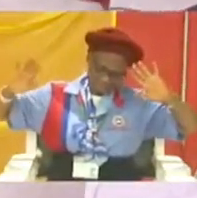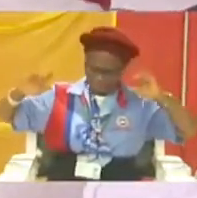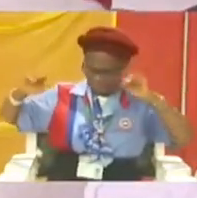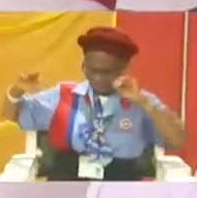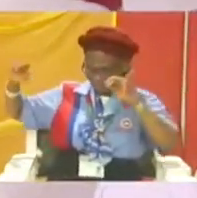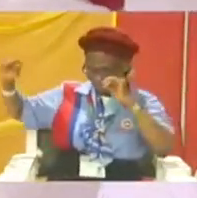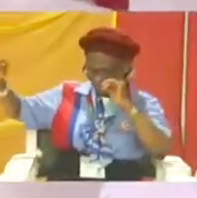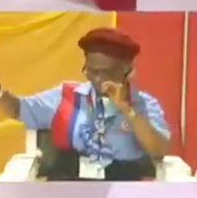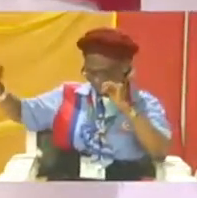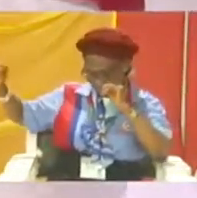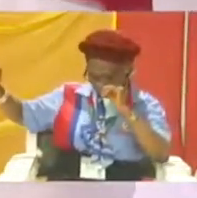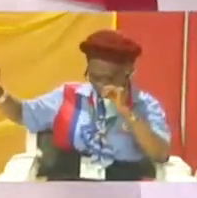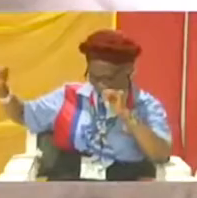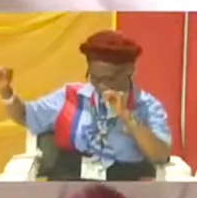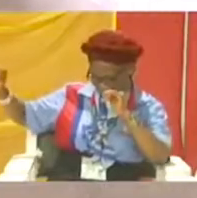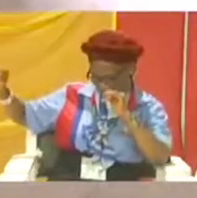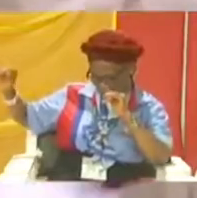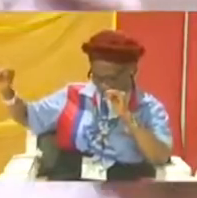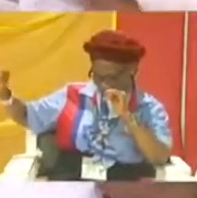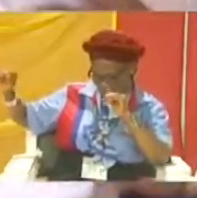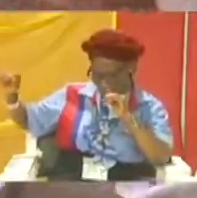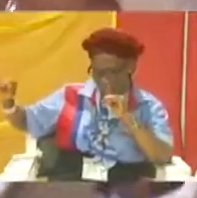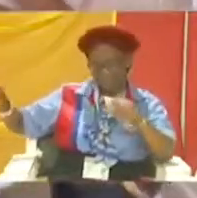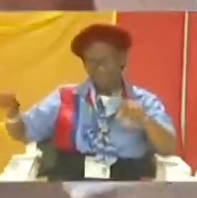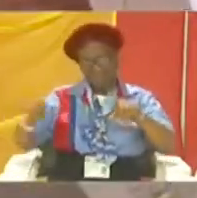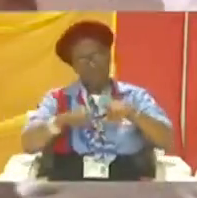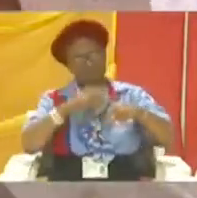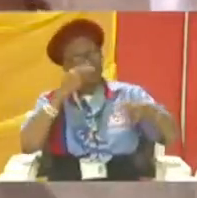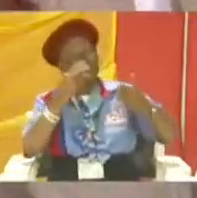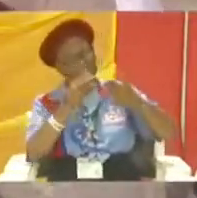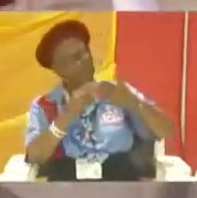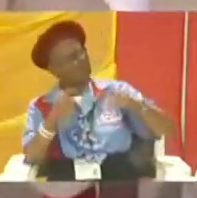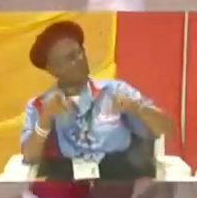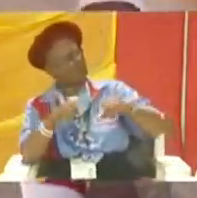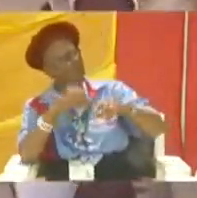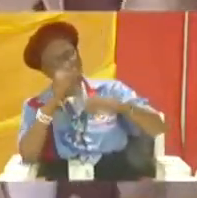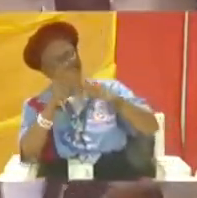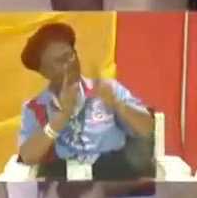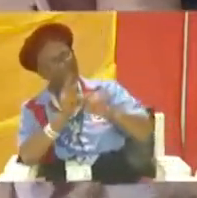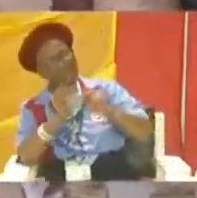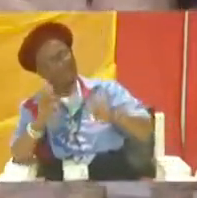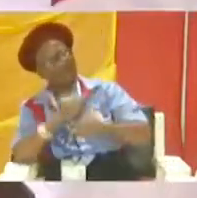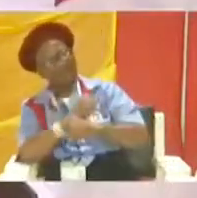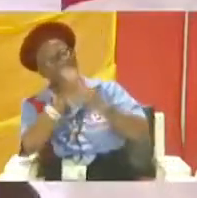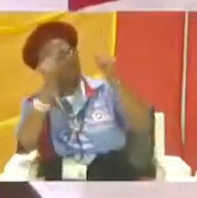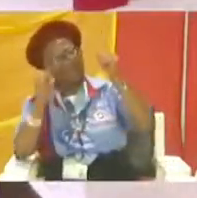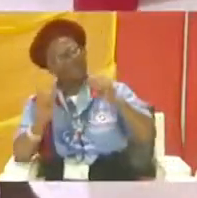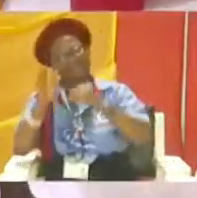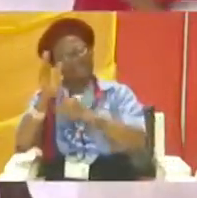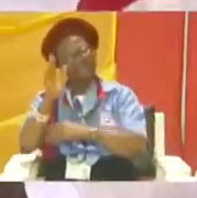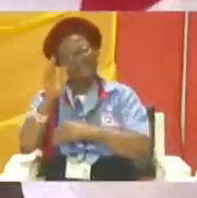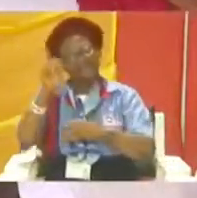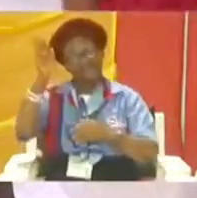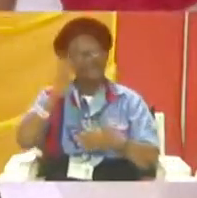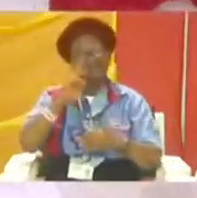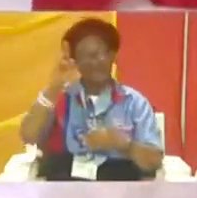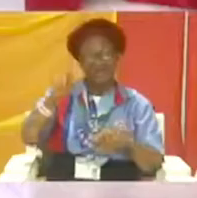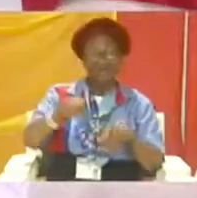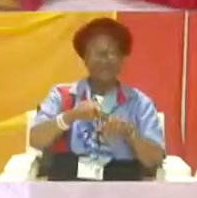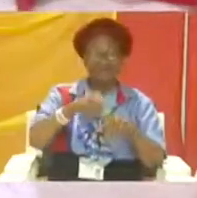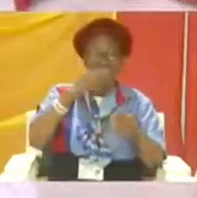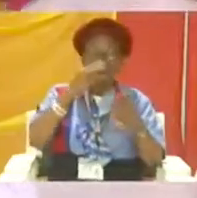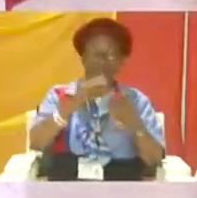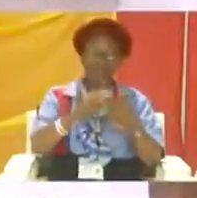are so high. Almighty God. So good and so high. Almighty God. You are so good and